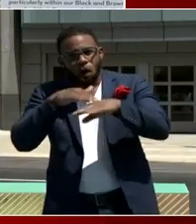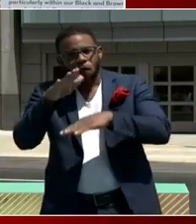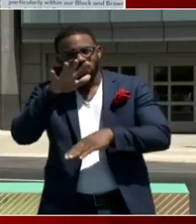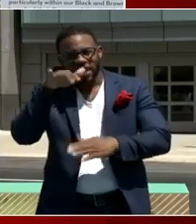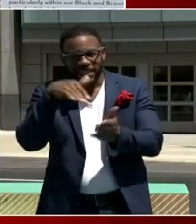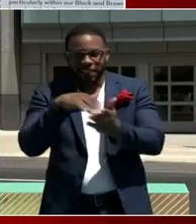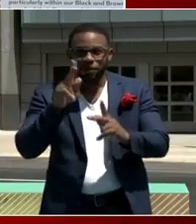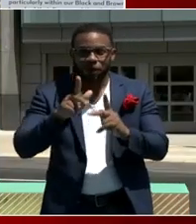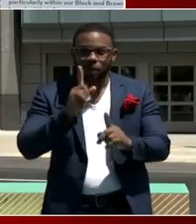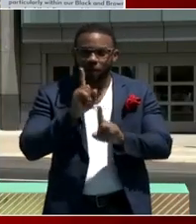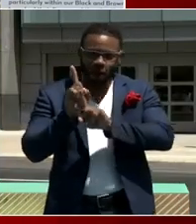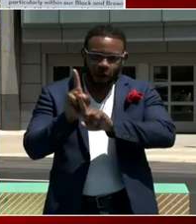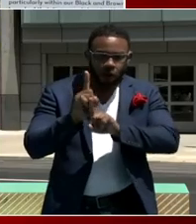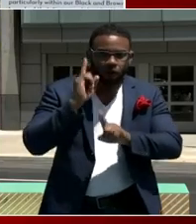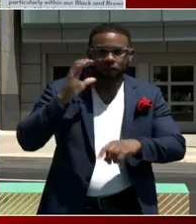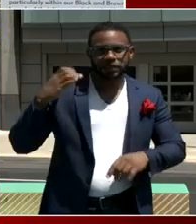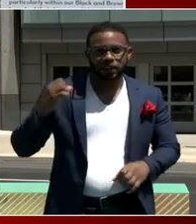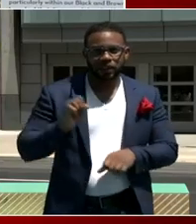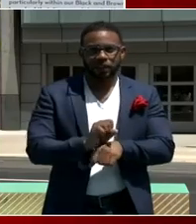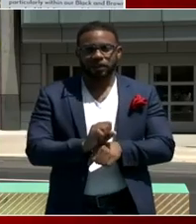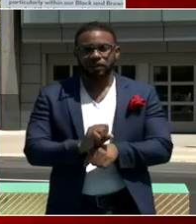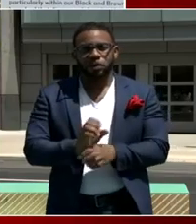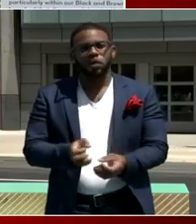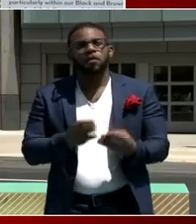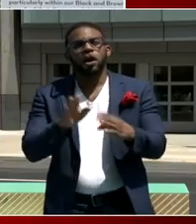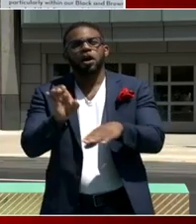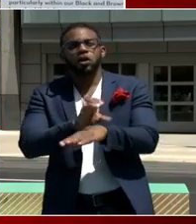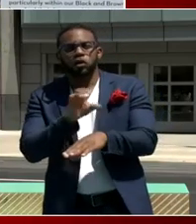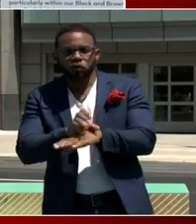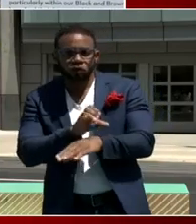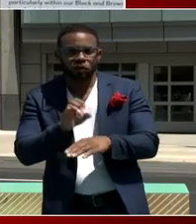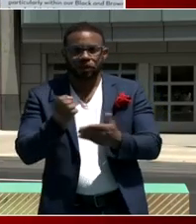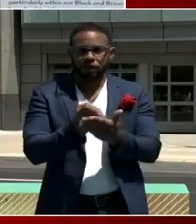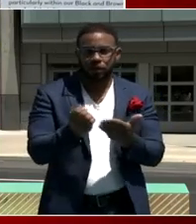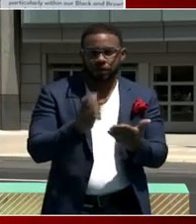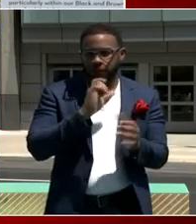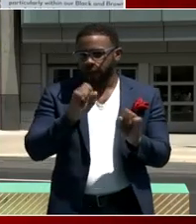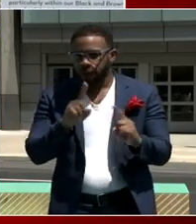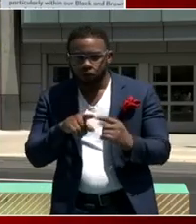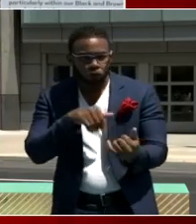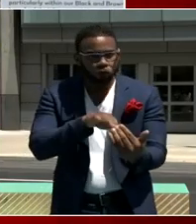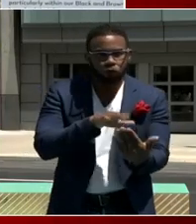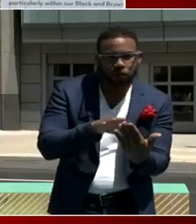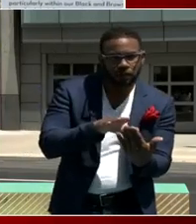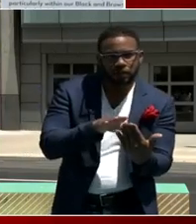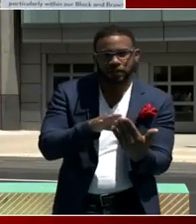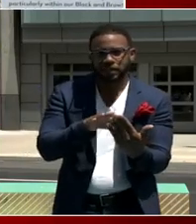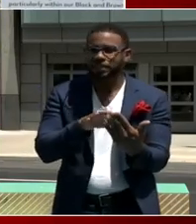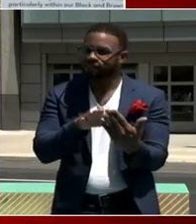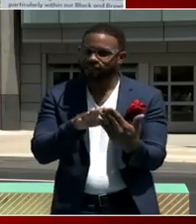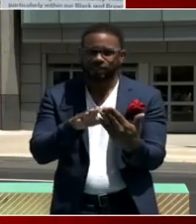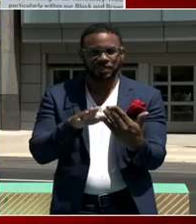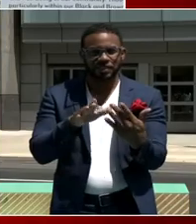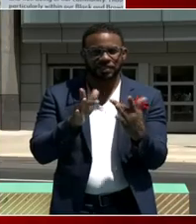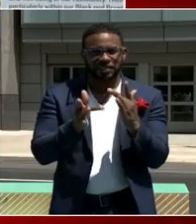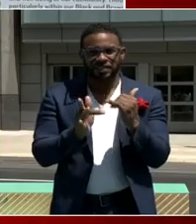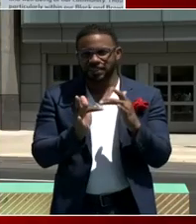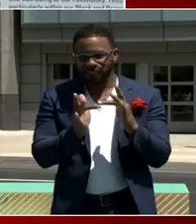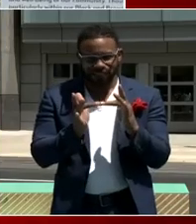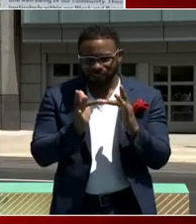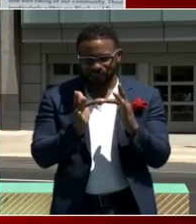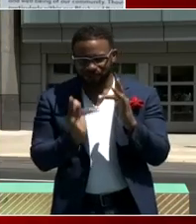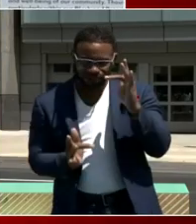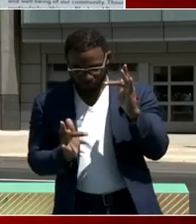5,000 people will be coached for jobs, providing computing equipment to be able to address the digital divide and work-based